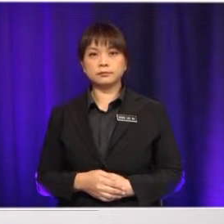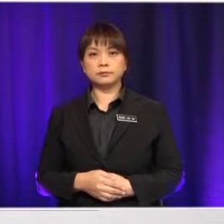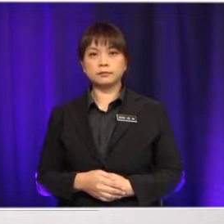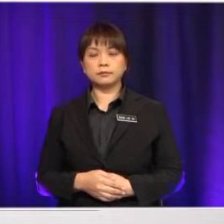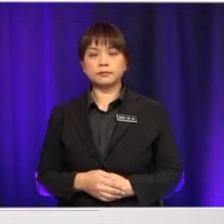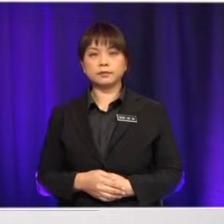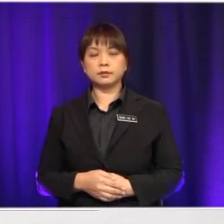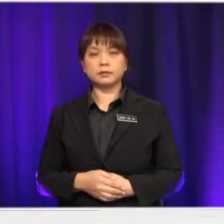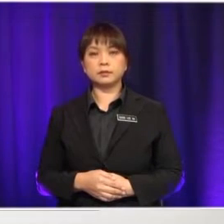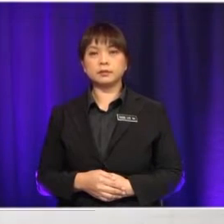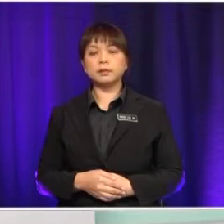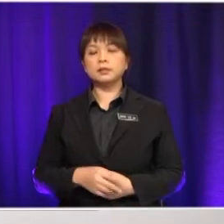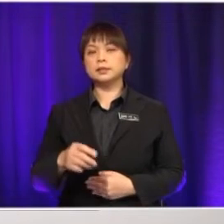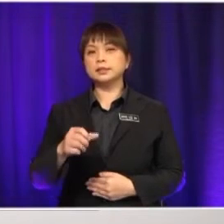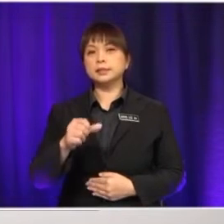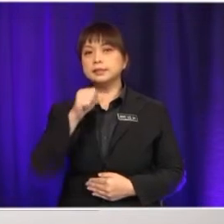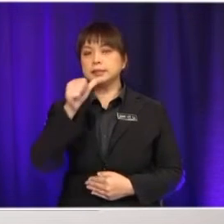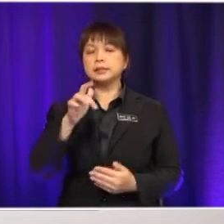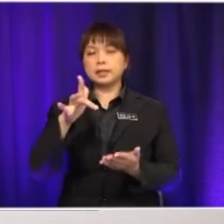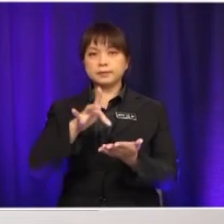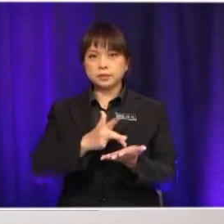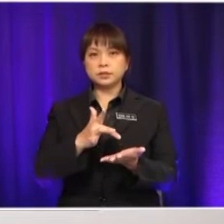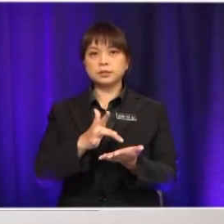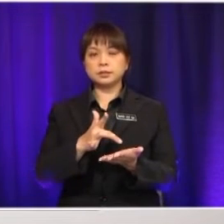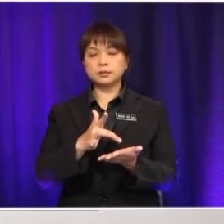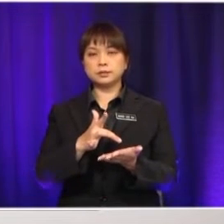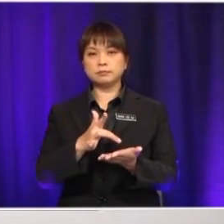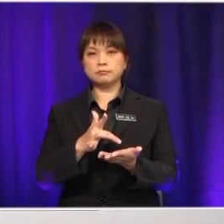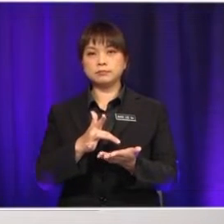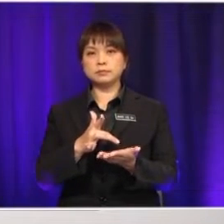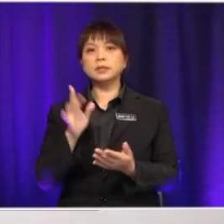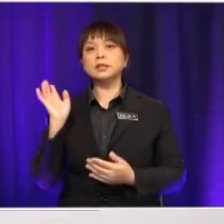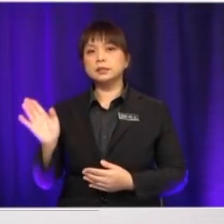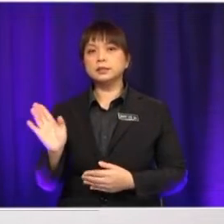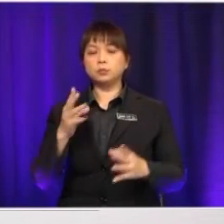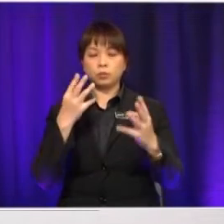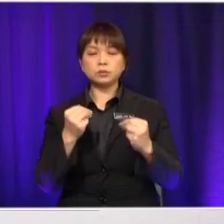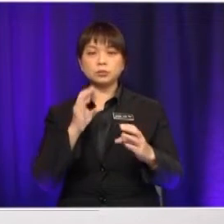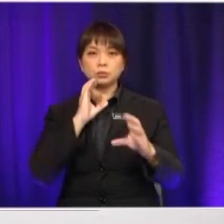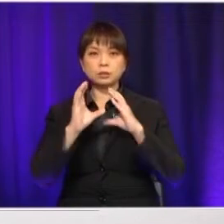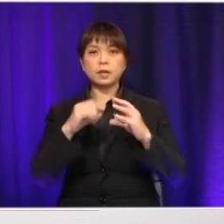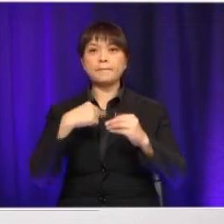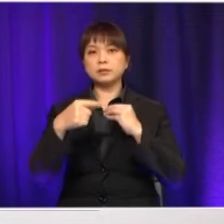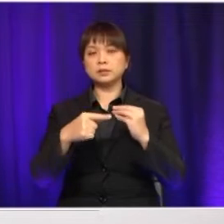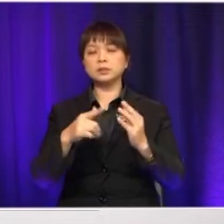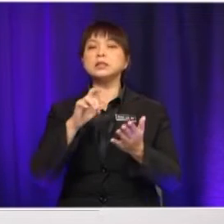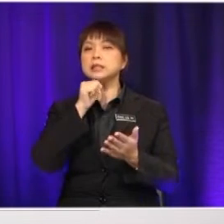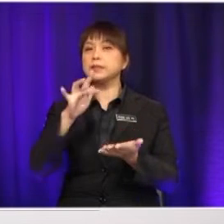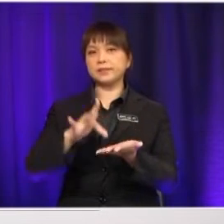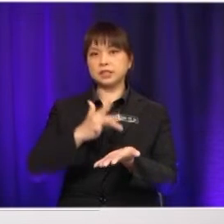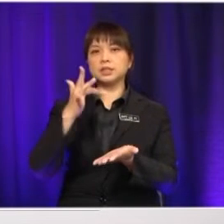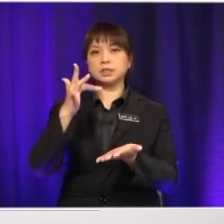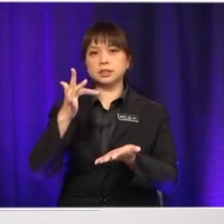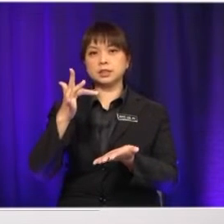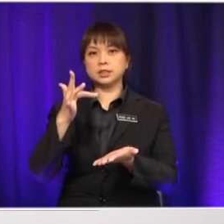will. Advantages of desktop computers. All right, okay. So it's advantages of disadvantages, is